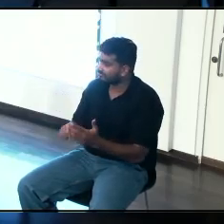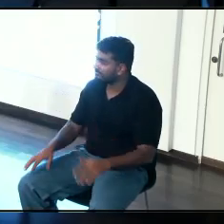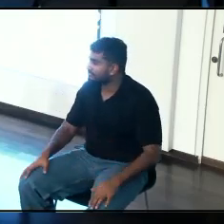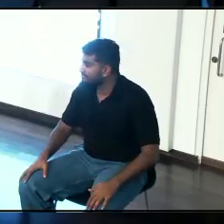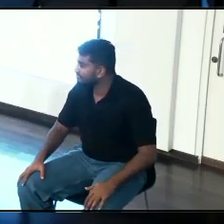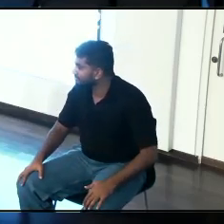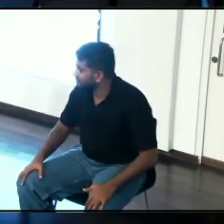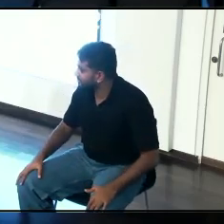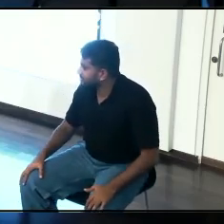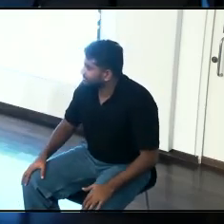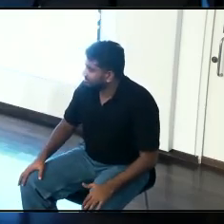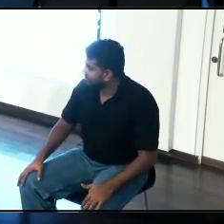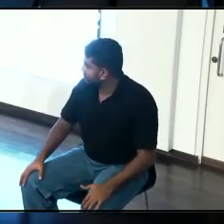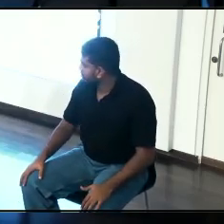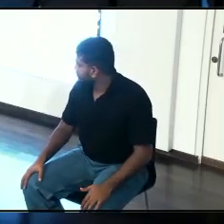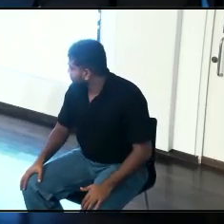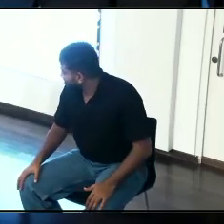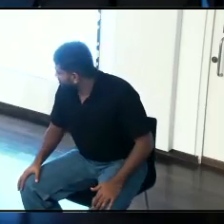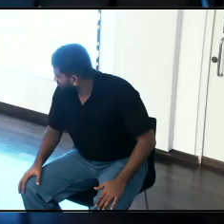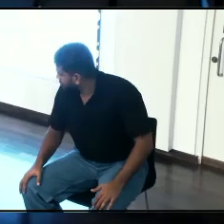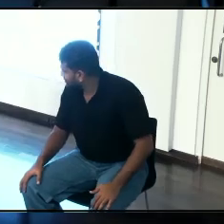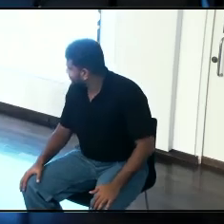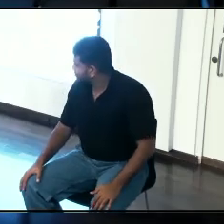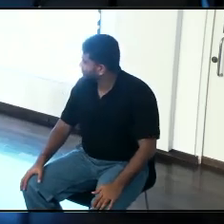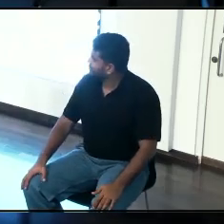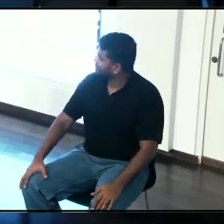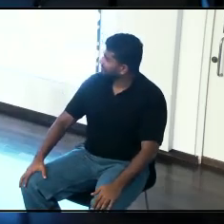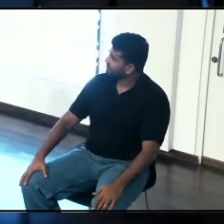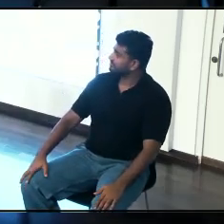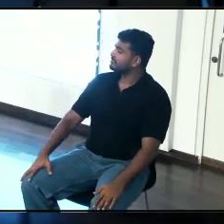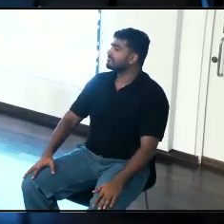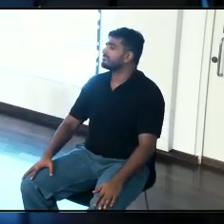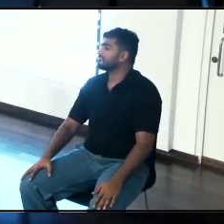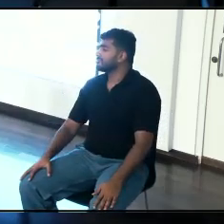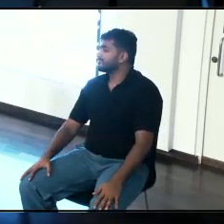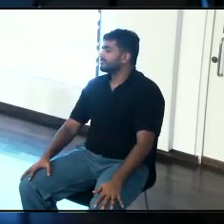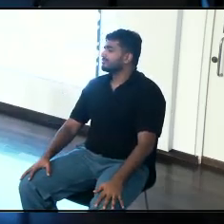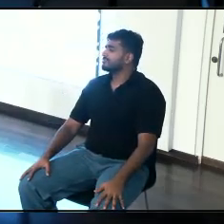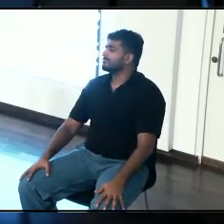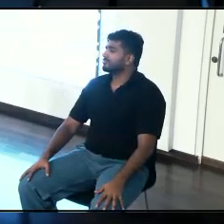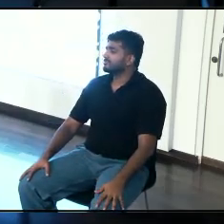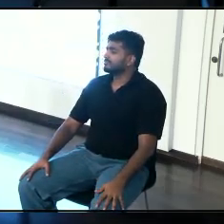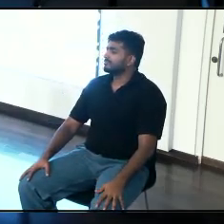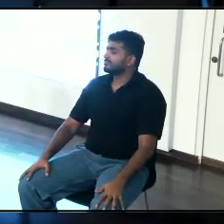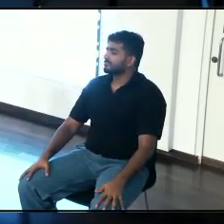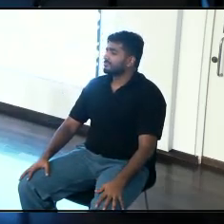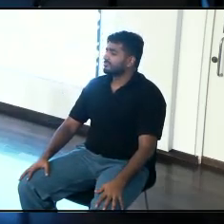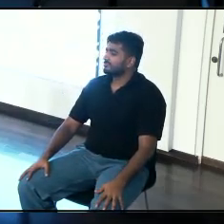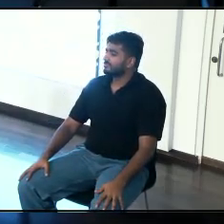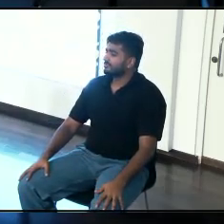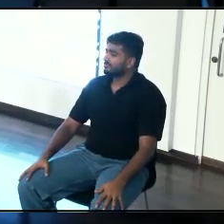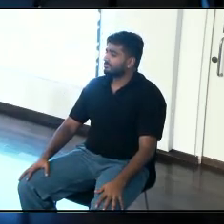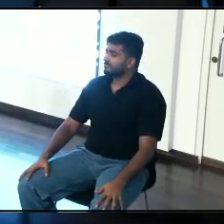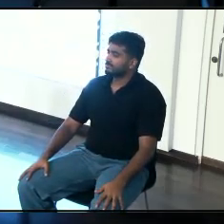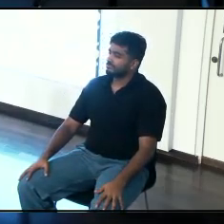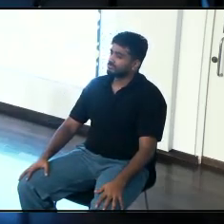fantastic. Nice. And I think, coming back, just a comment on 6 homes and how many homes